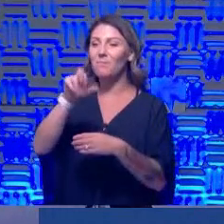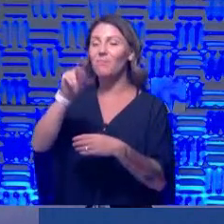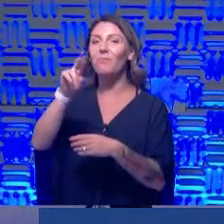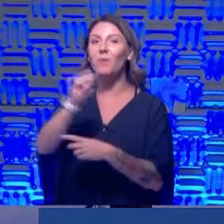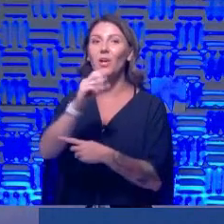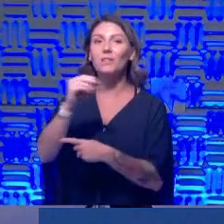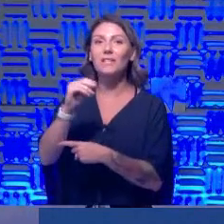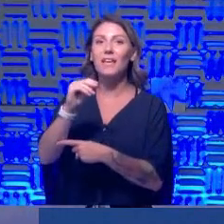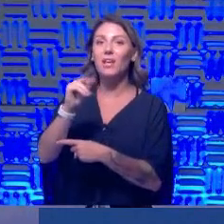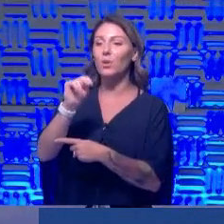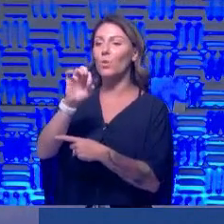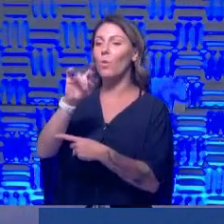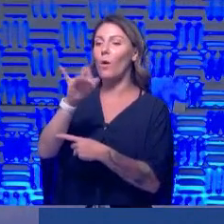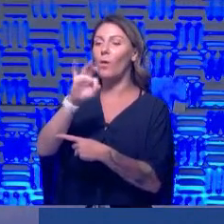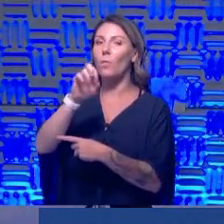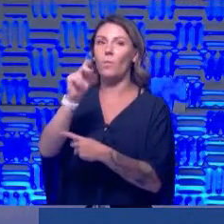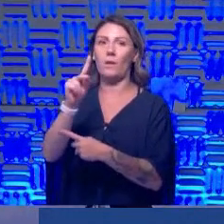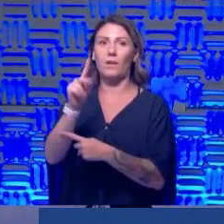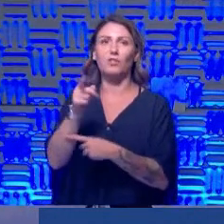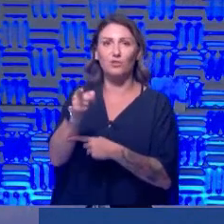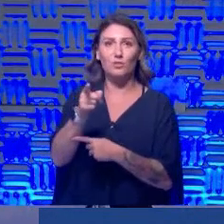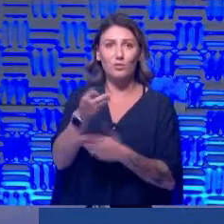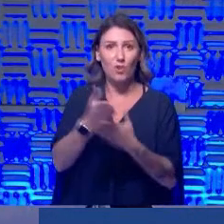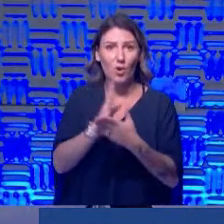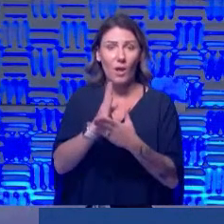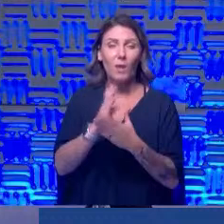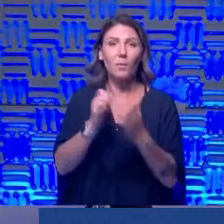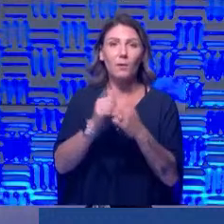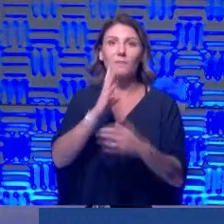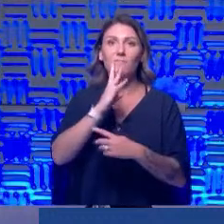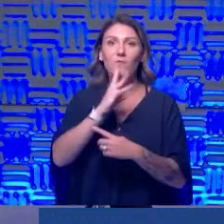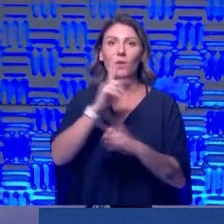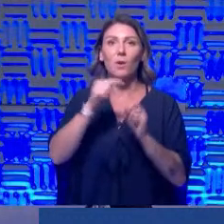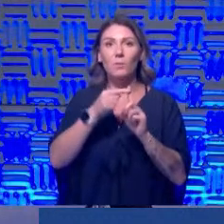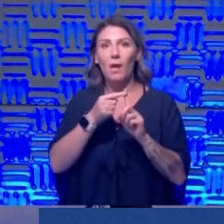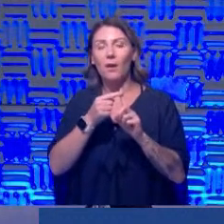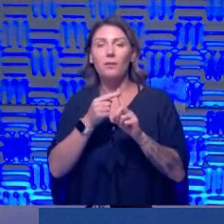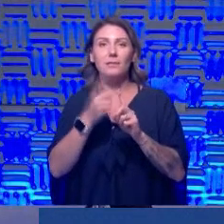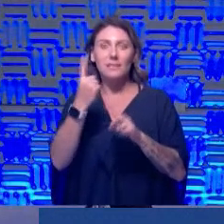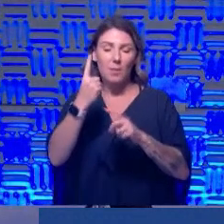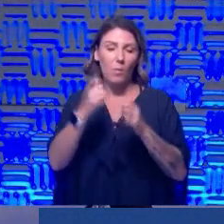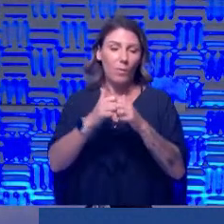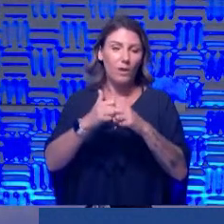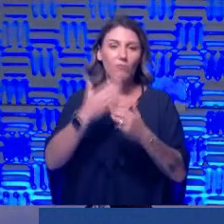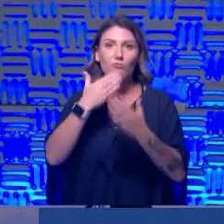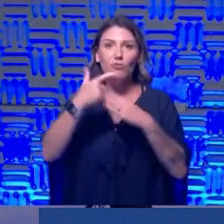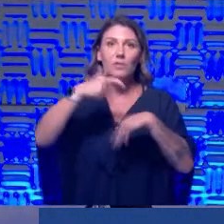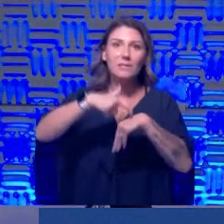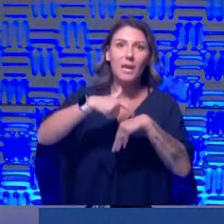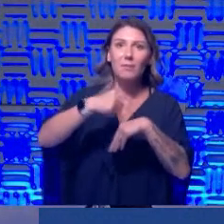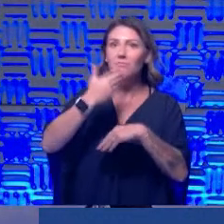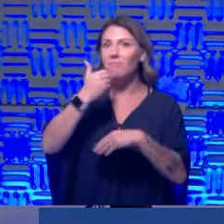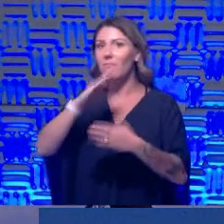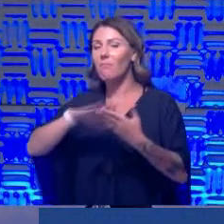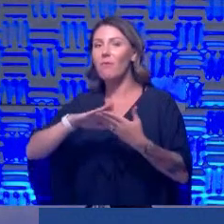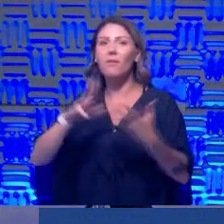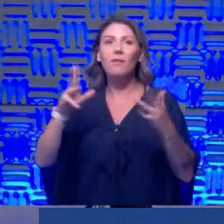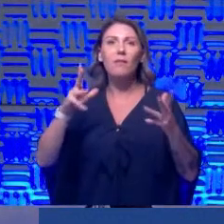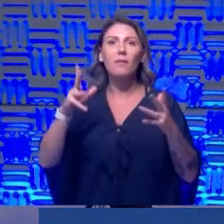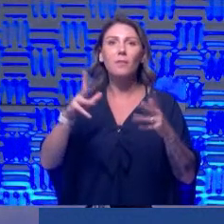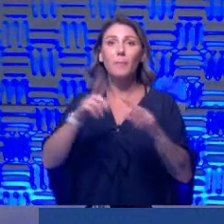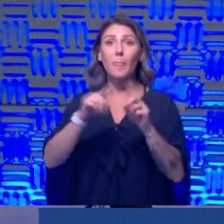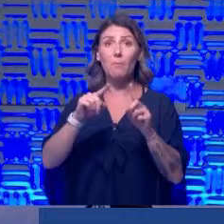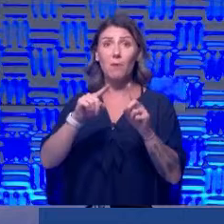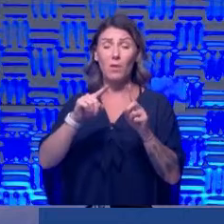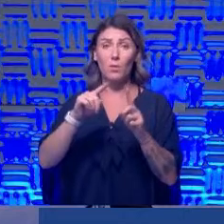think she's okay with talking, to someone about times, good times, and what do you remember. But she says the word